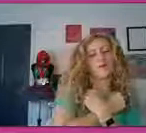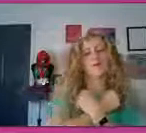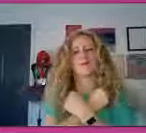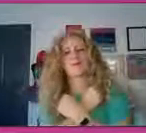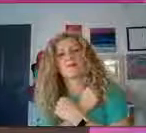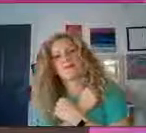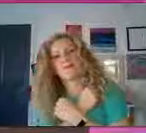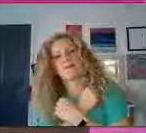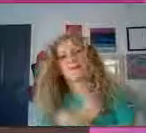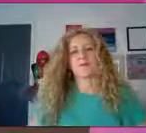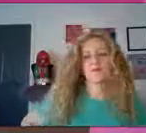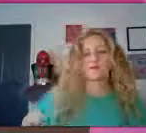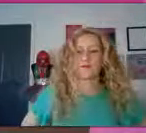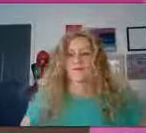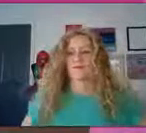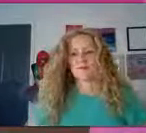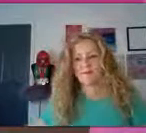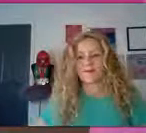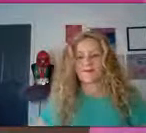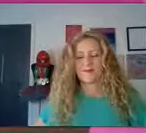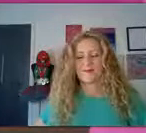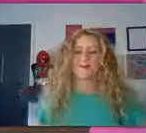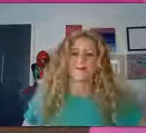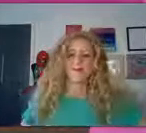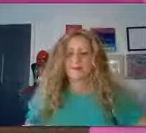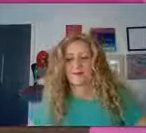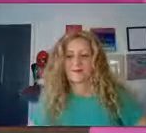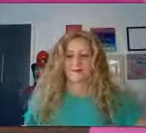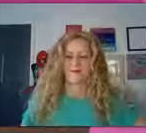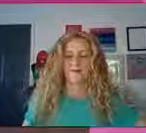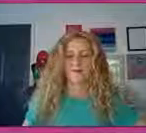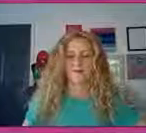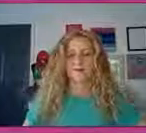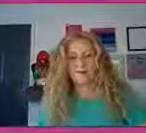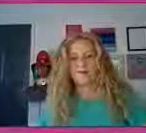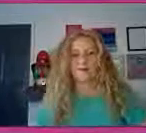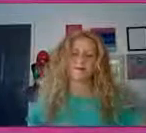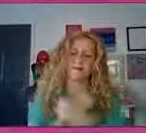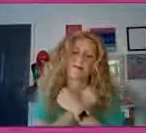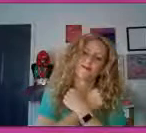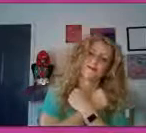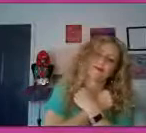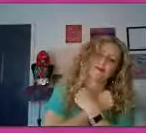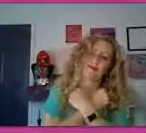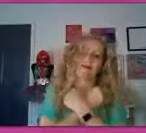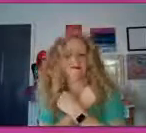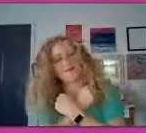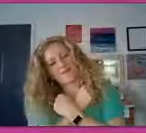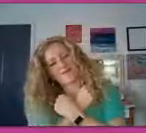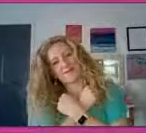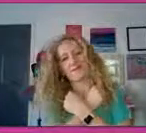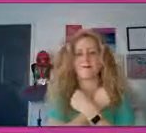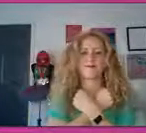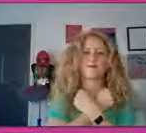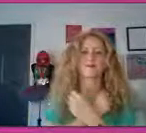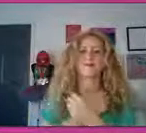you. Jump, jump, jump. Jump, jump, jump. Jumping says I love you.